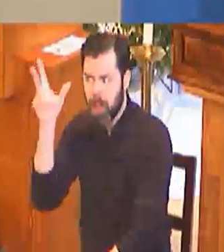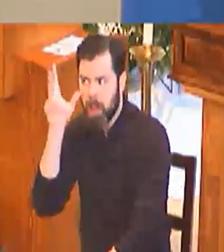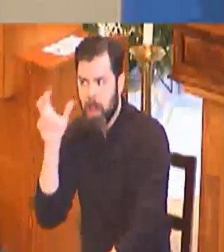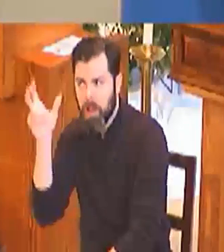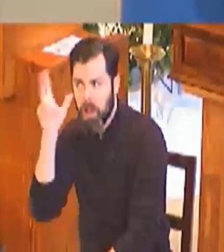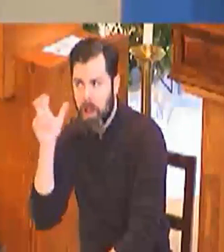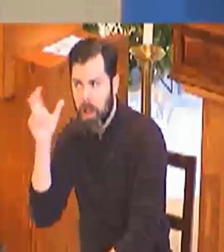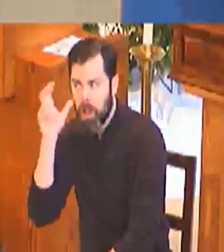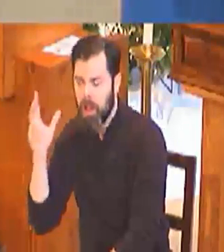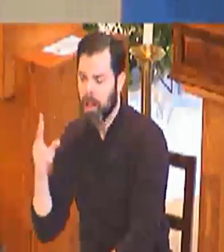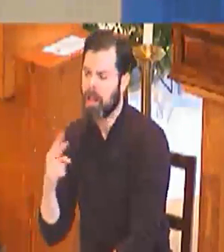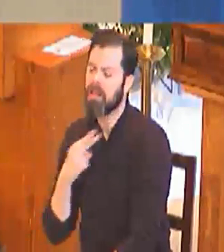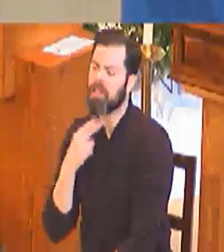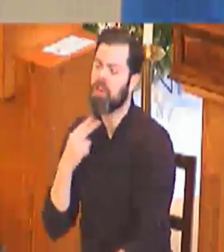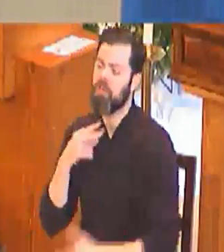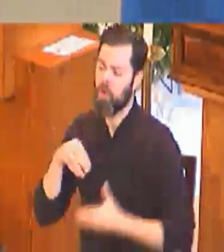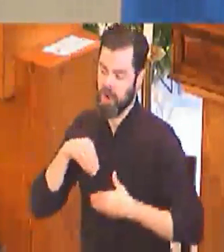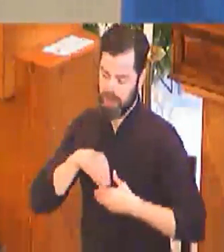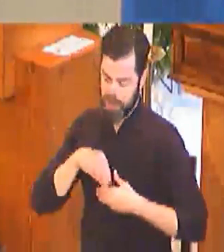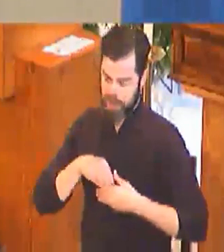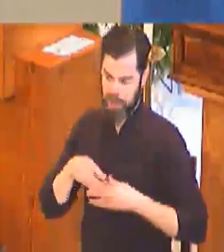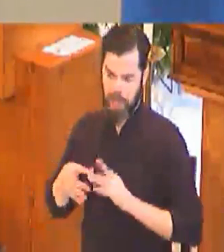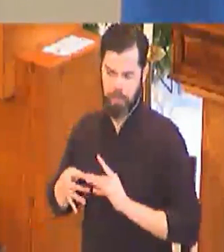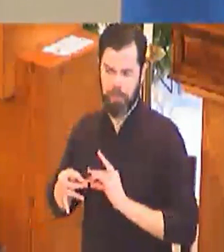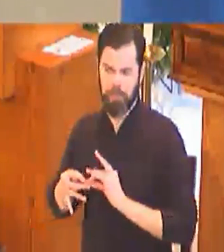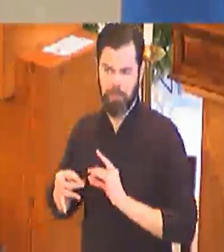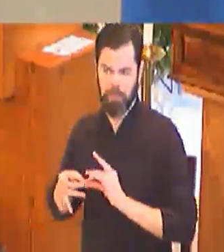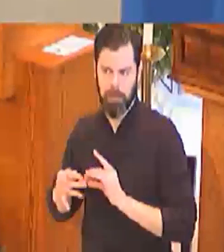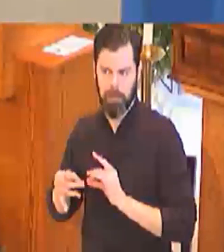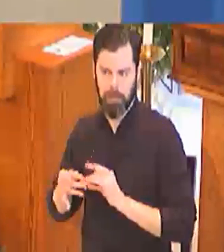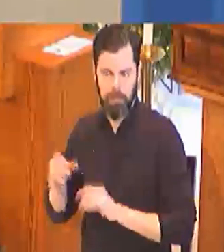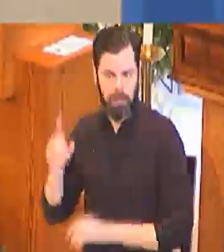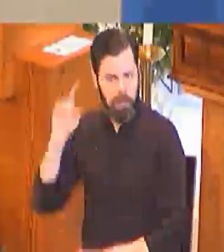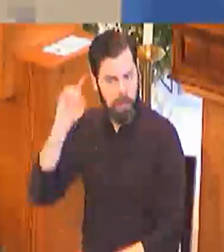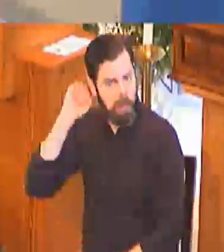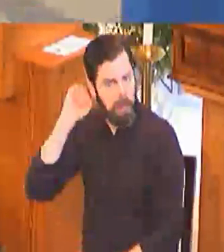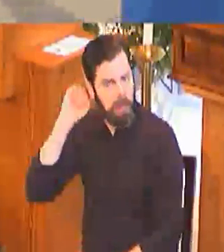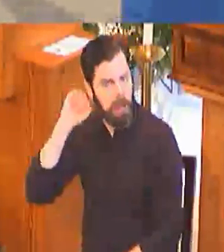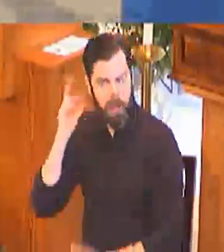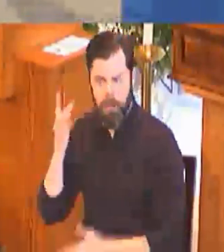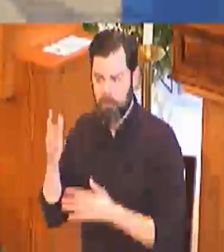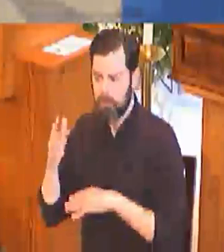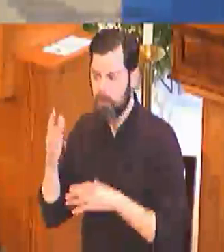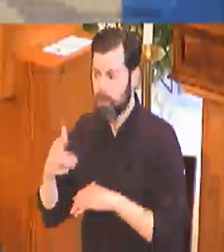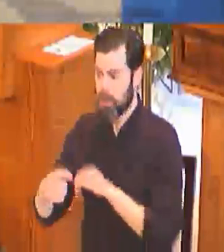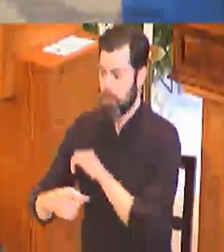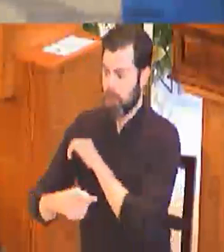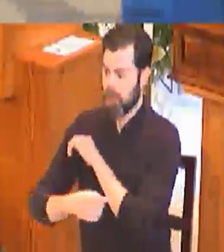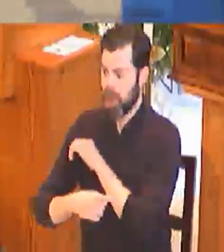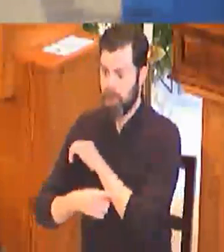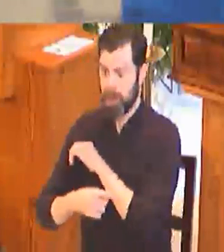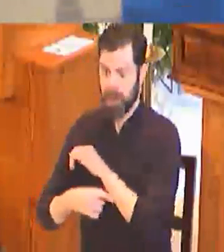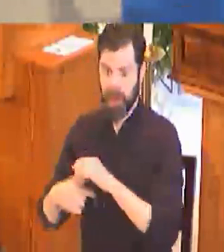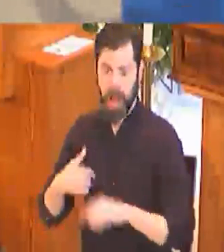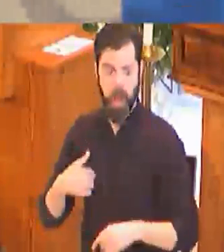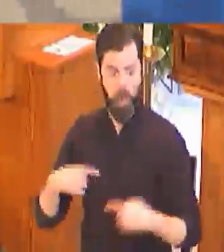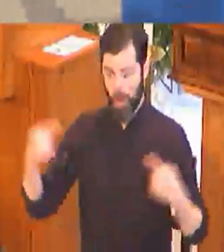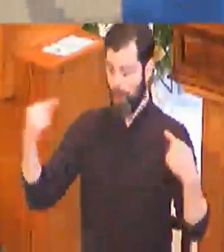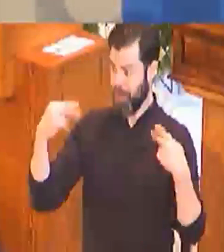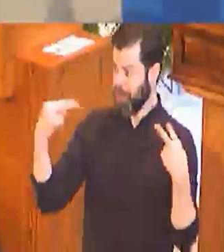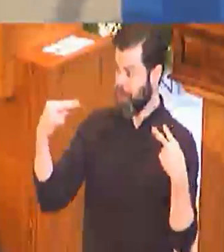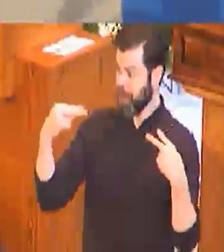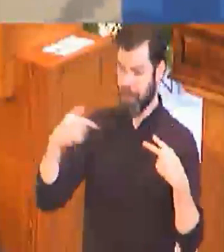to that voice within, because it can be tempting to go and shout from the highest mountain, look at me, look what I've